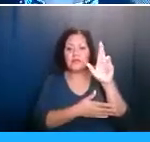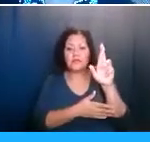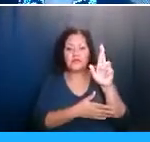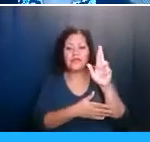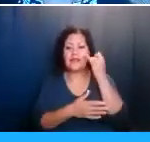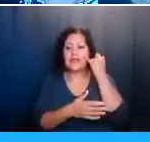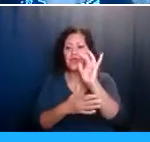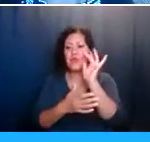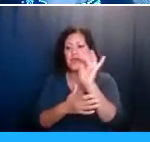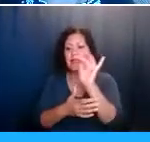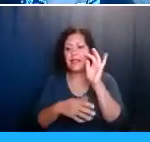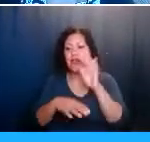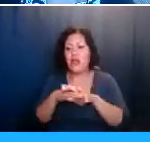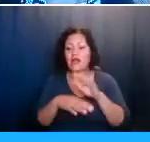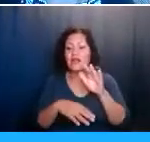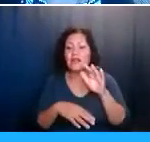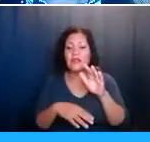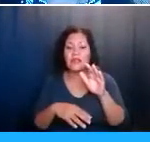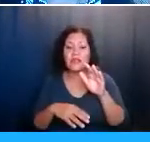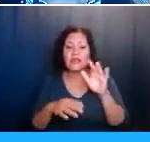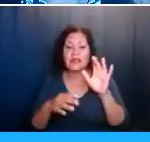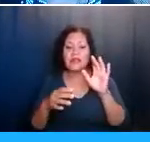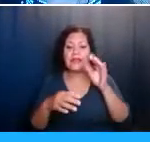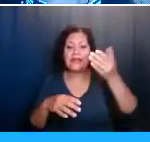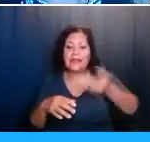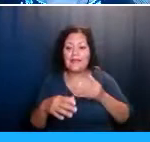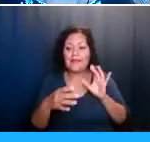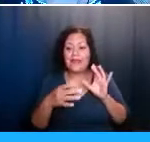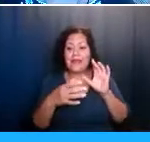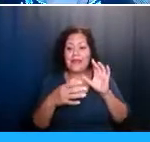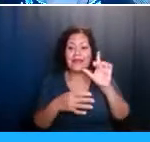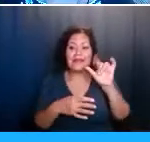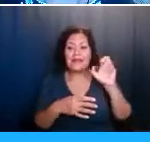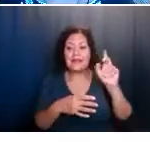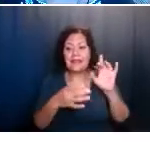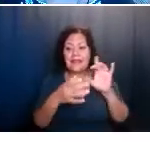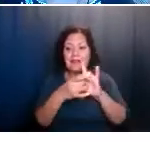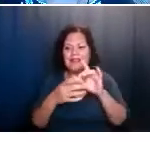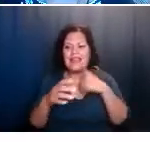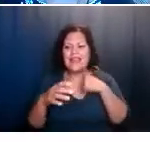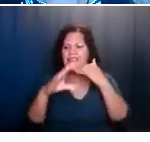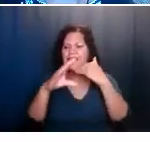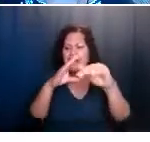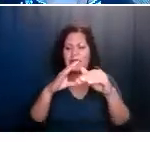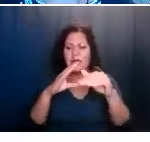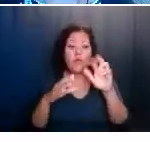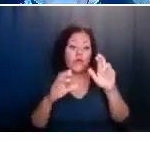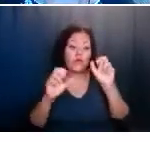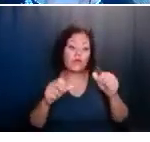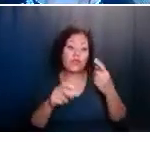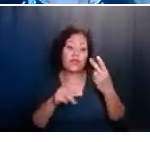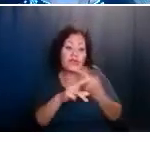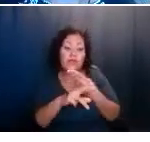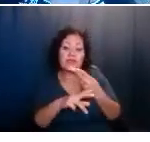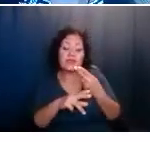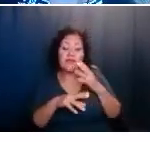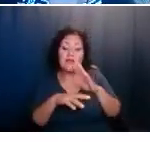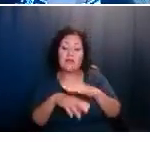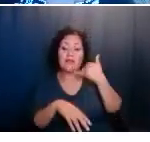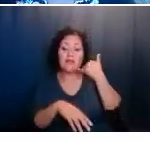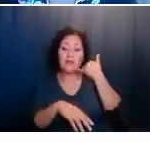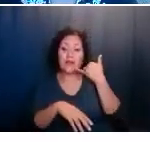your email, but you can also do it on your phone. And so I'm going